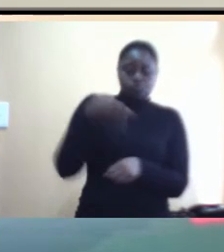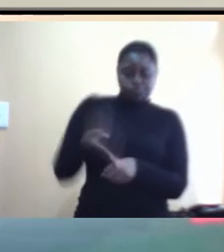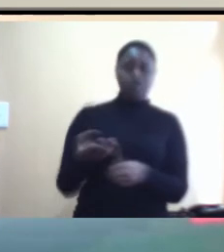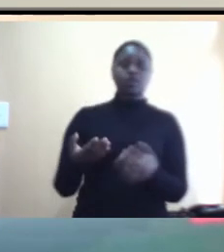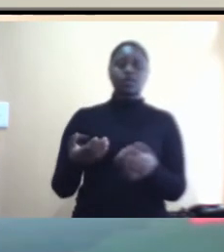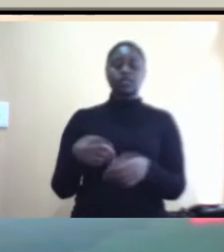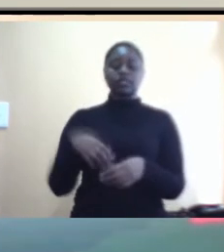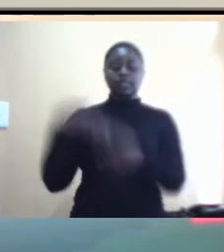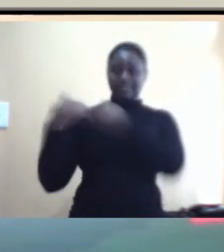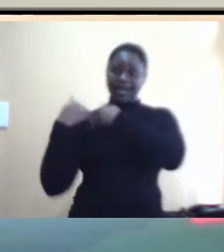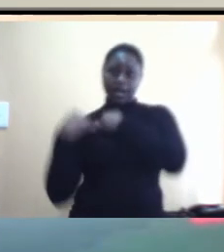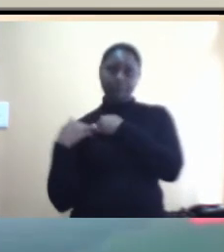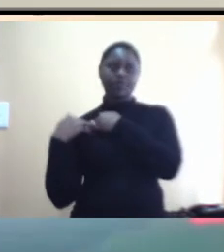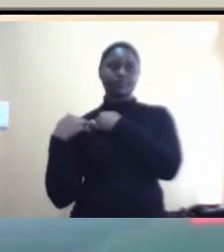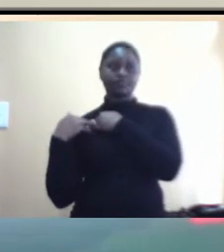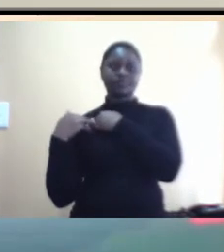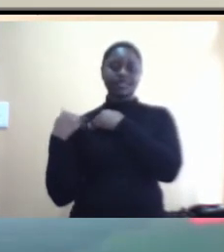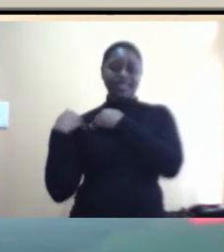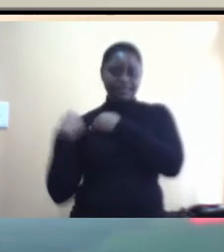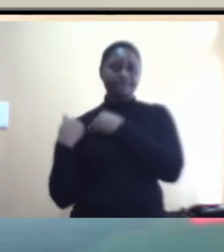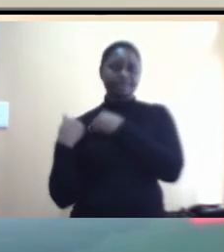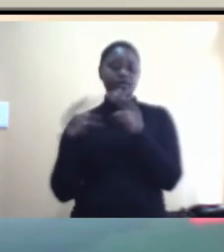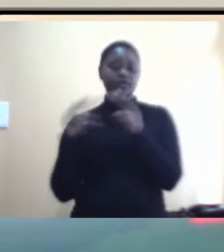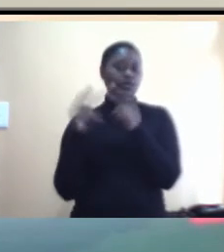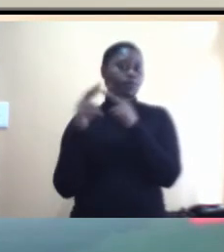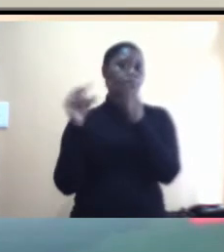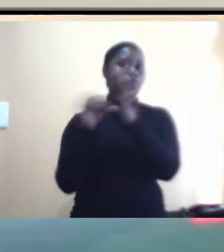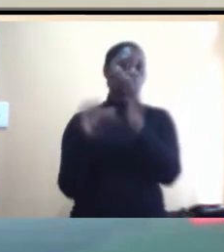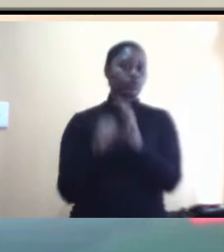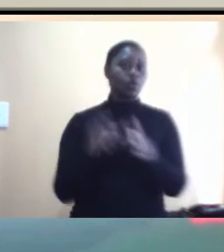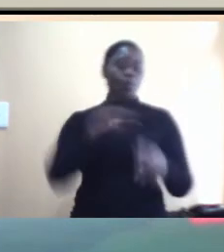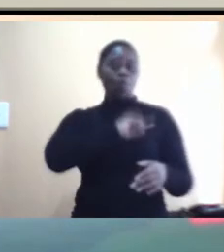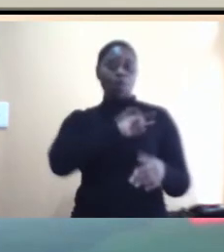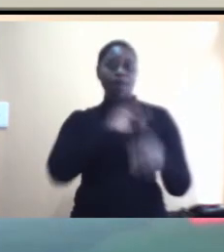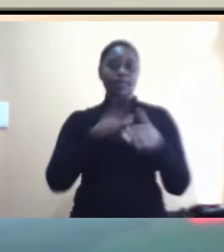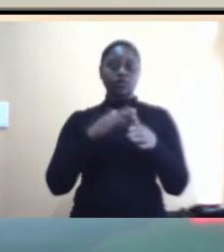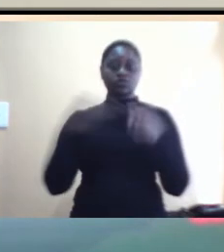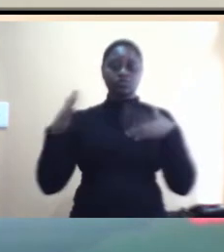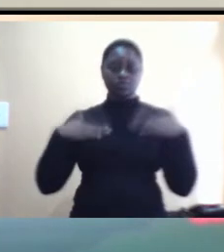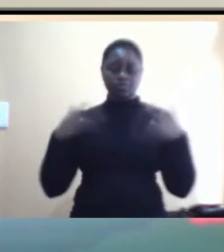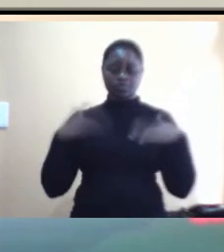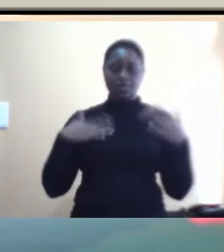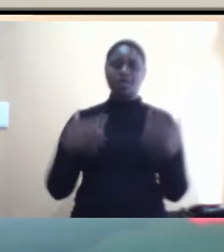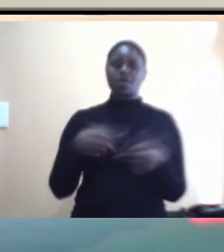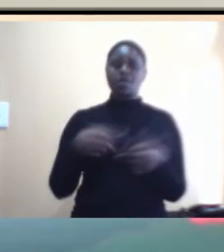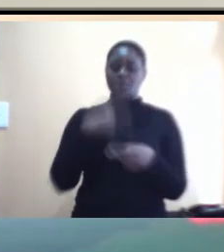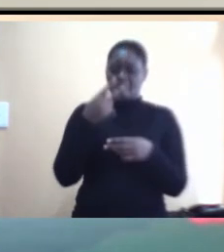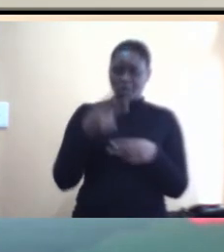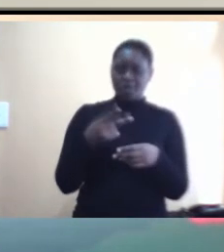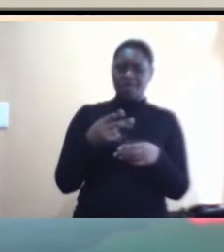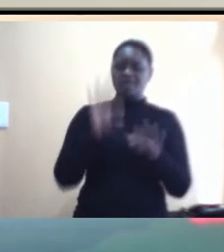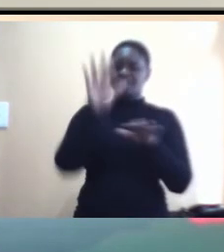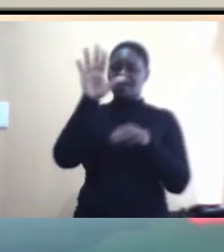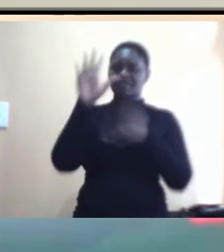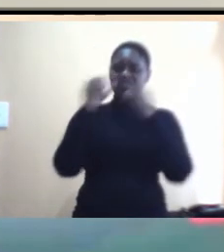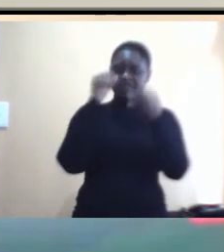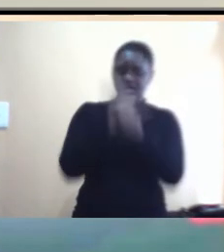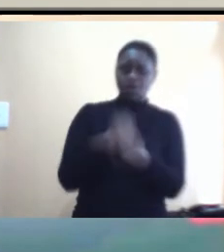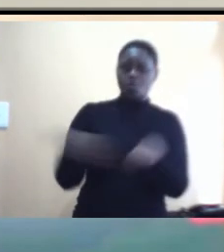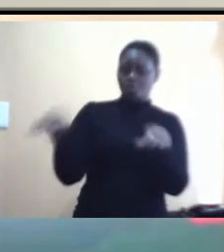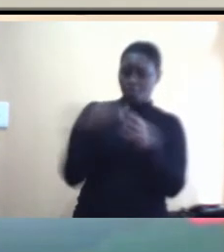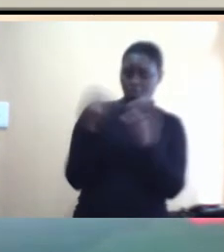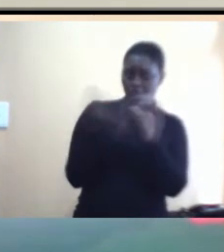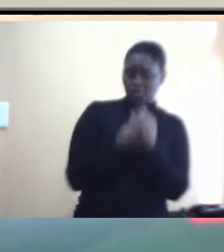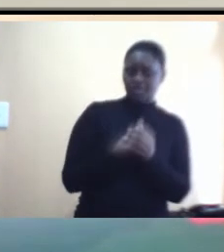This account is important because this administration is looking into the 5-year horizon within